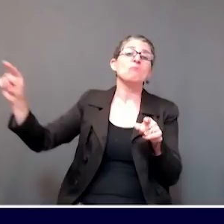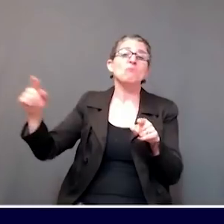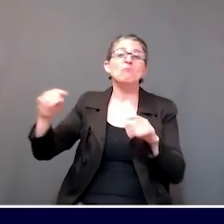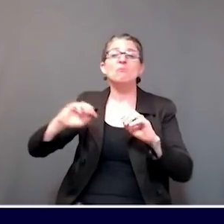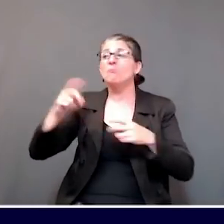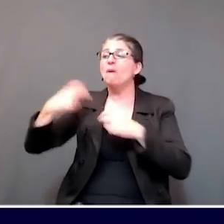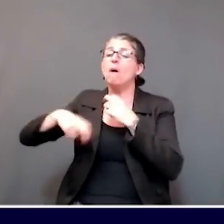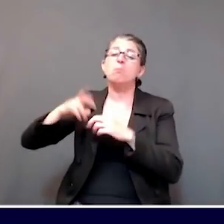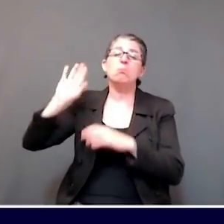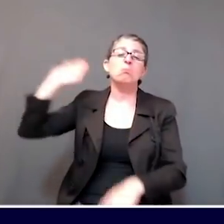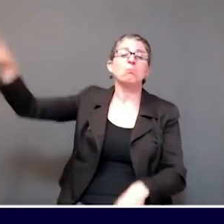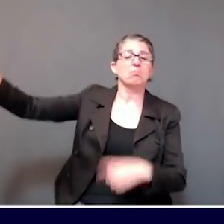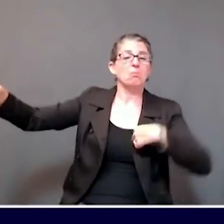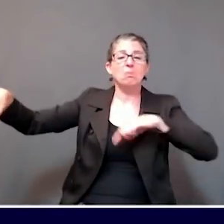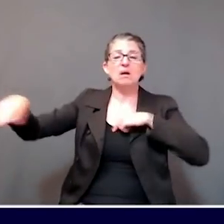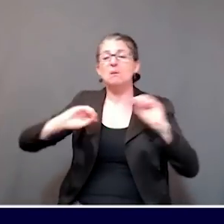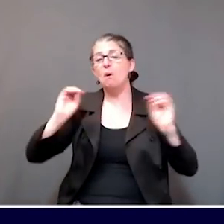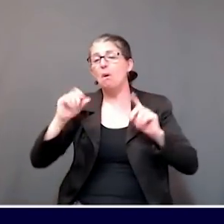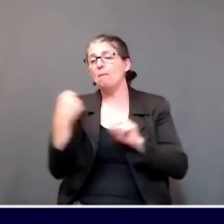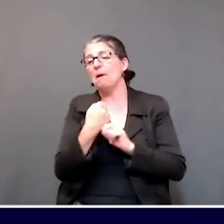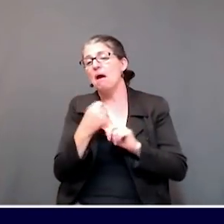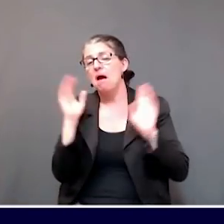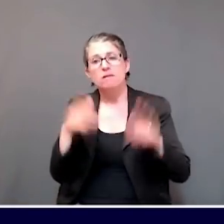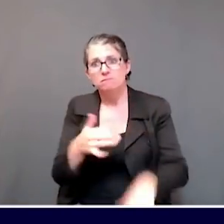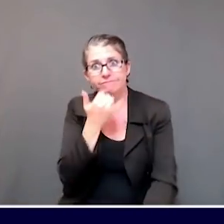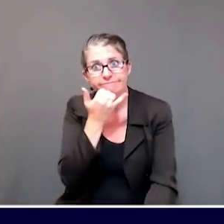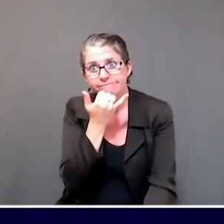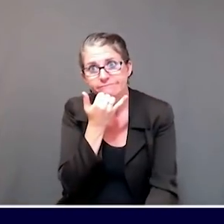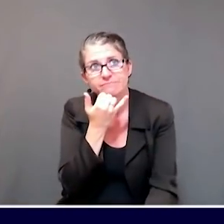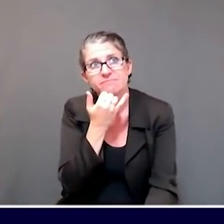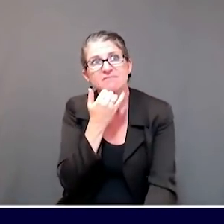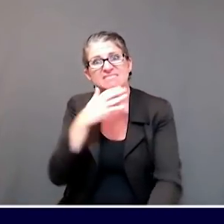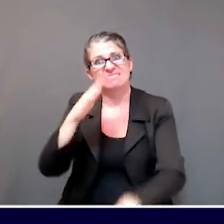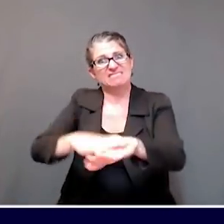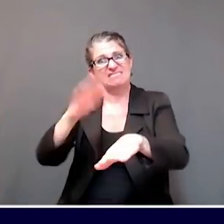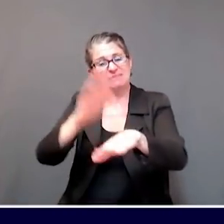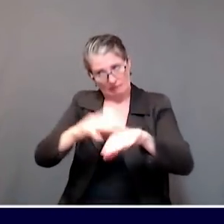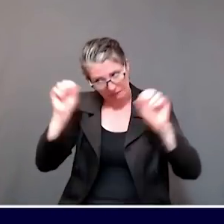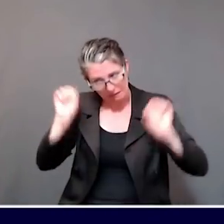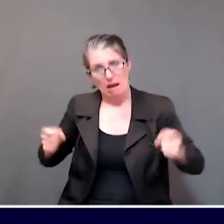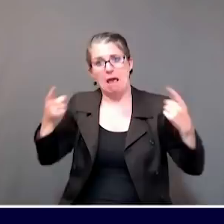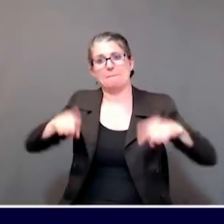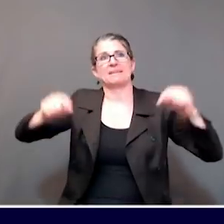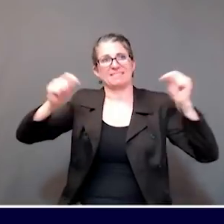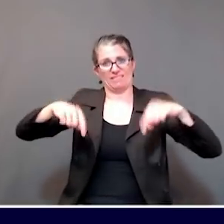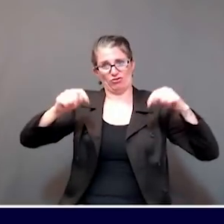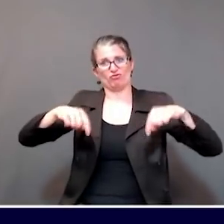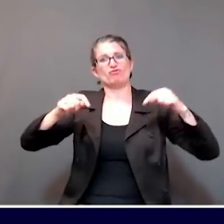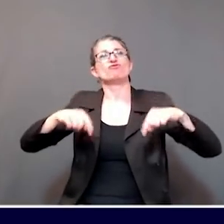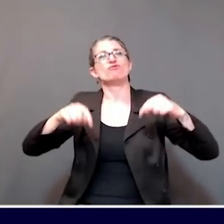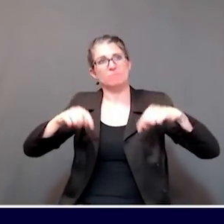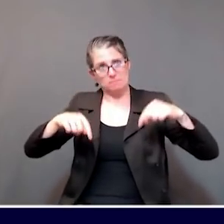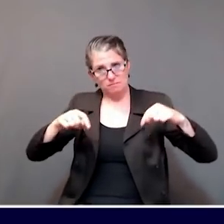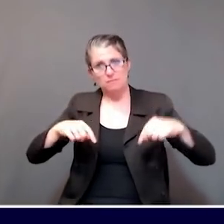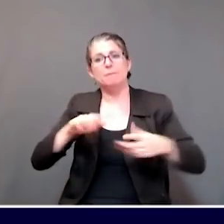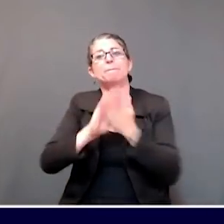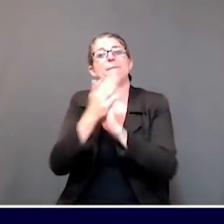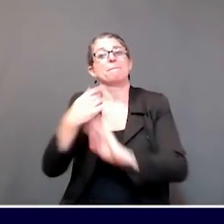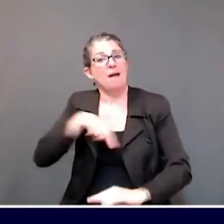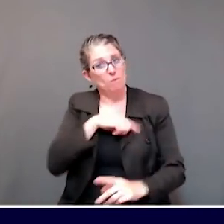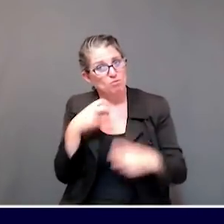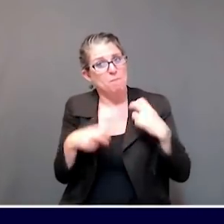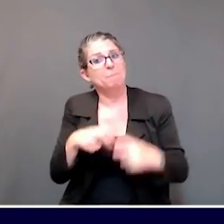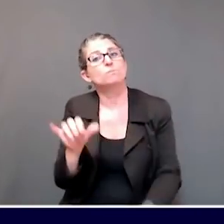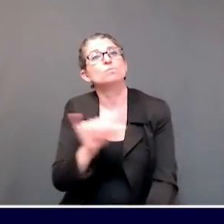getting their test results here. So we've heard the same reports as well that individuals in Maine who say their doctor's office may use Quest